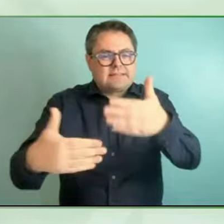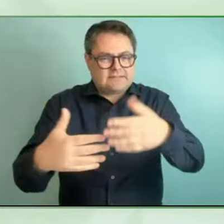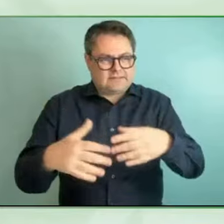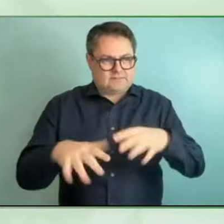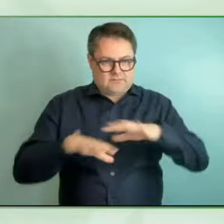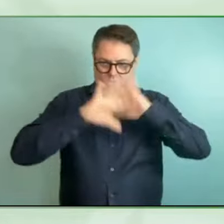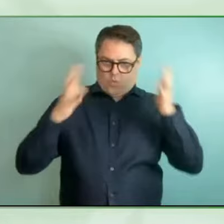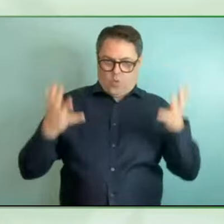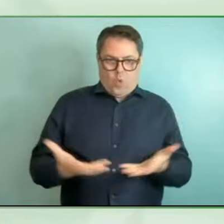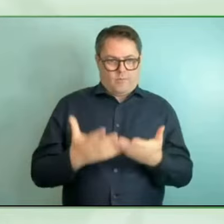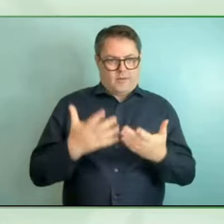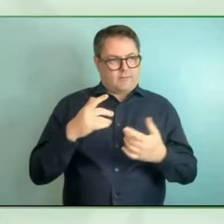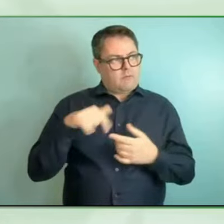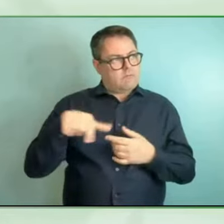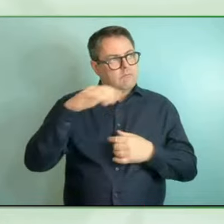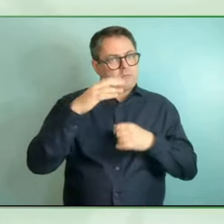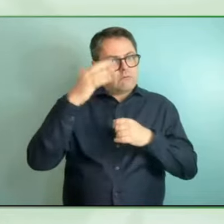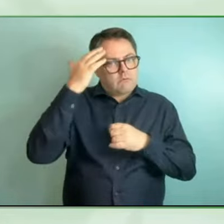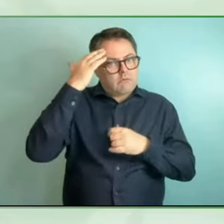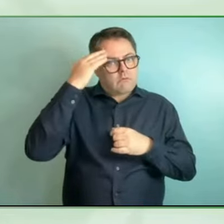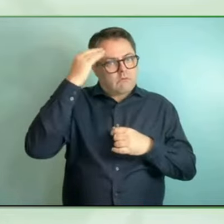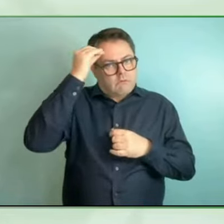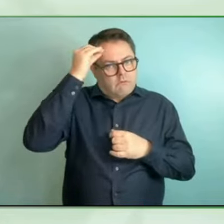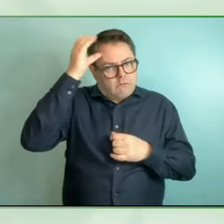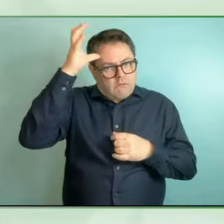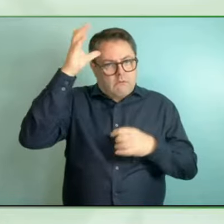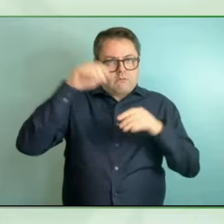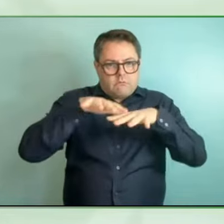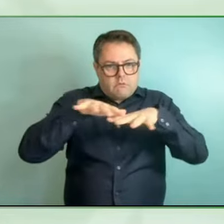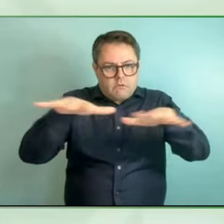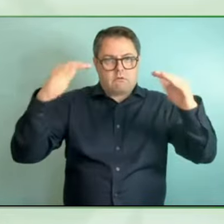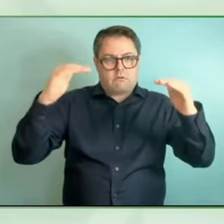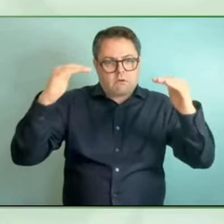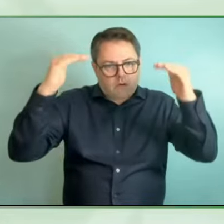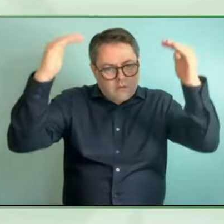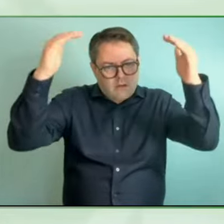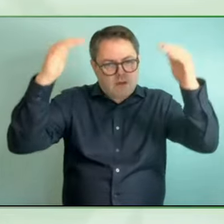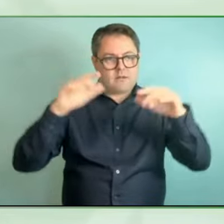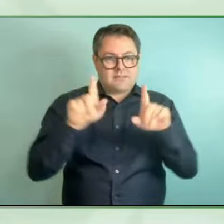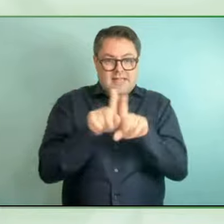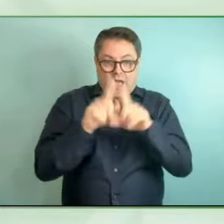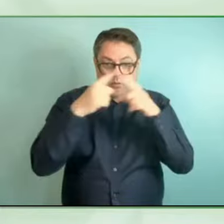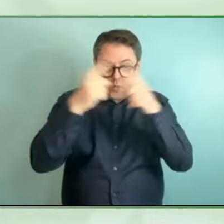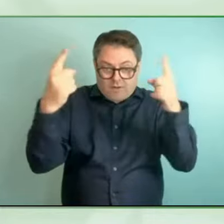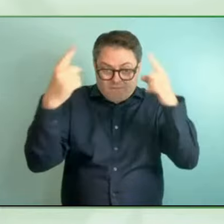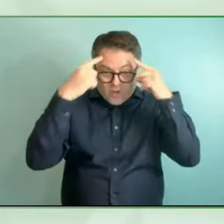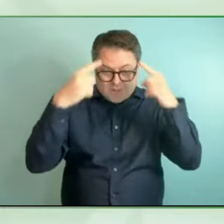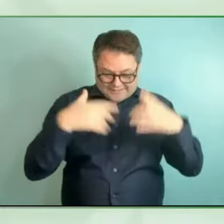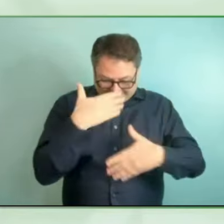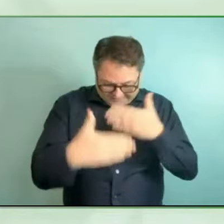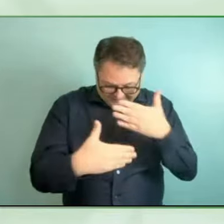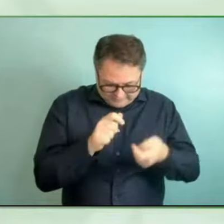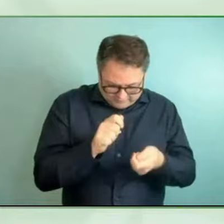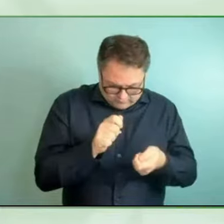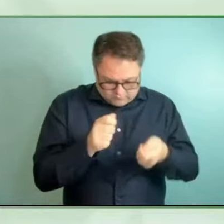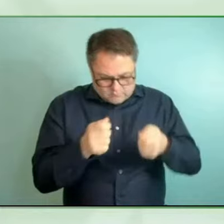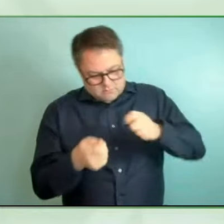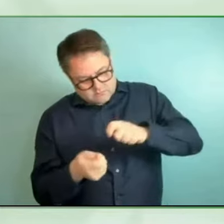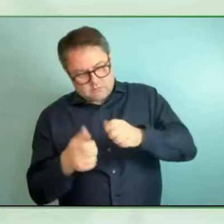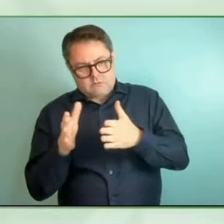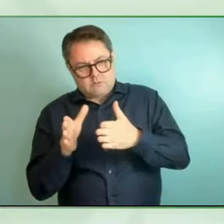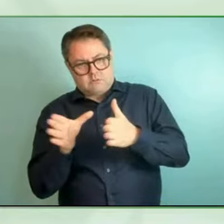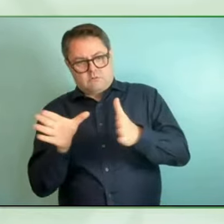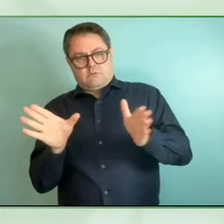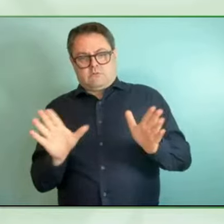about this within the university and to foster a cultural shift in order to make